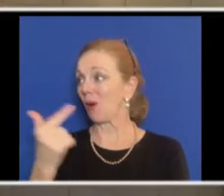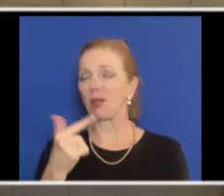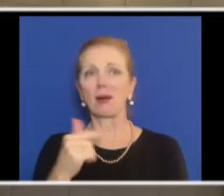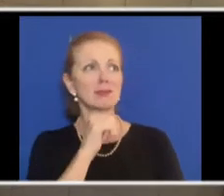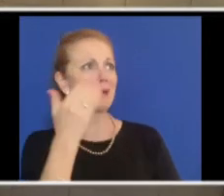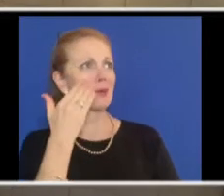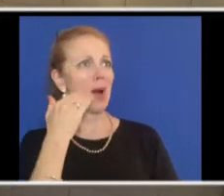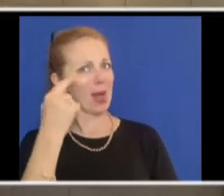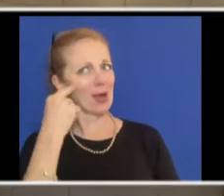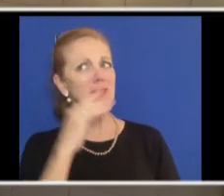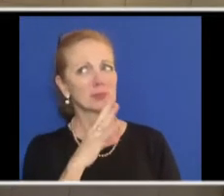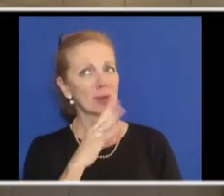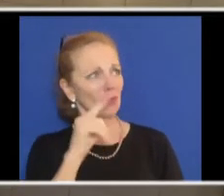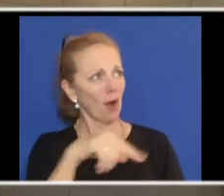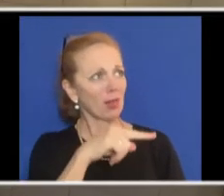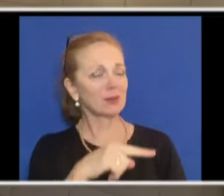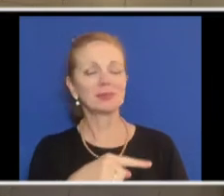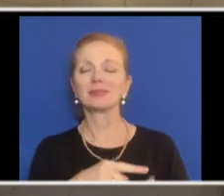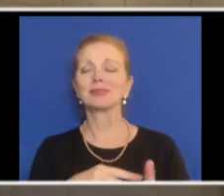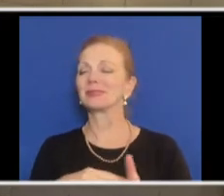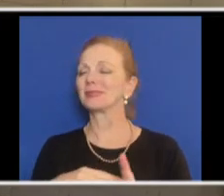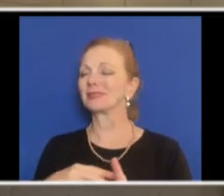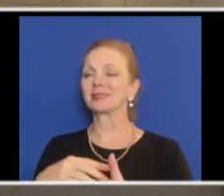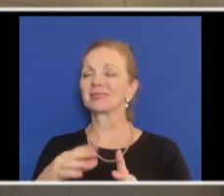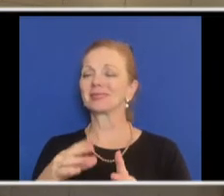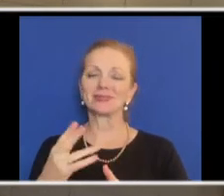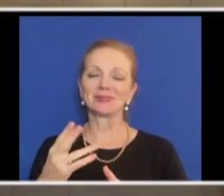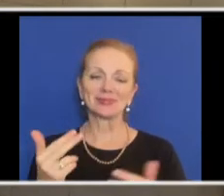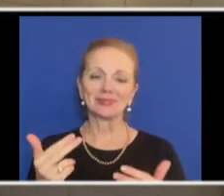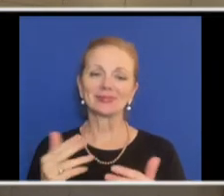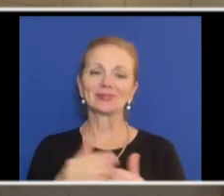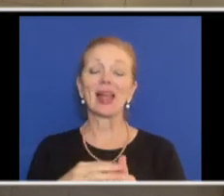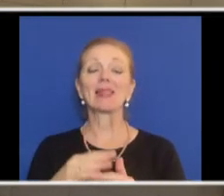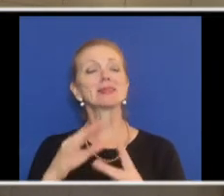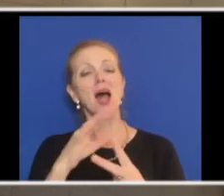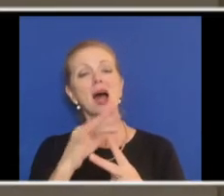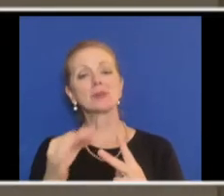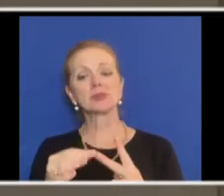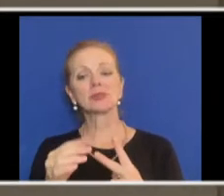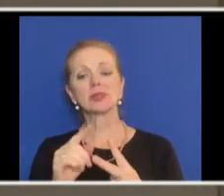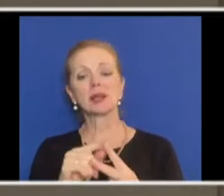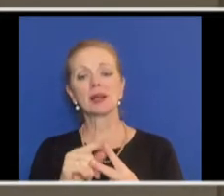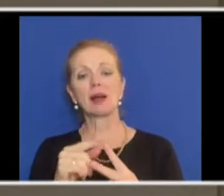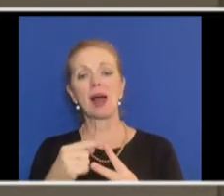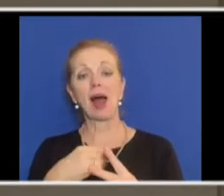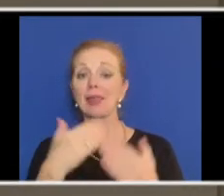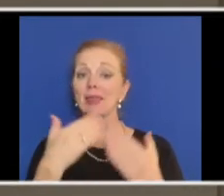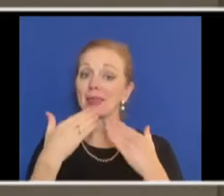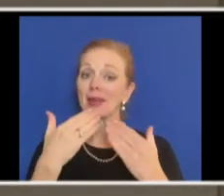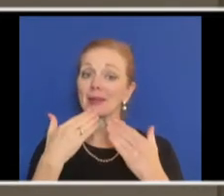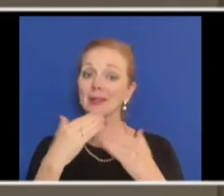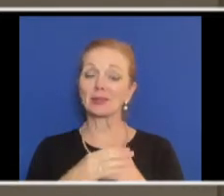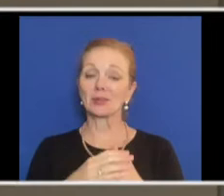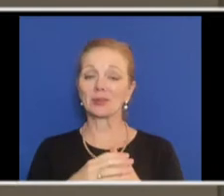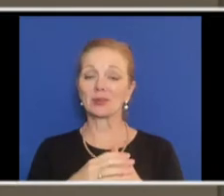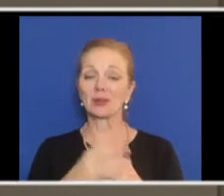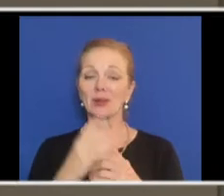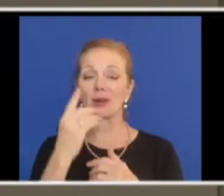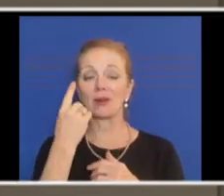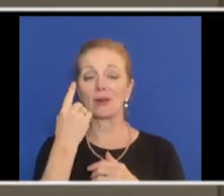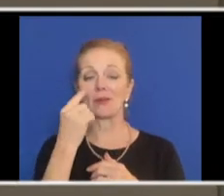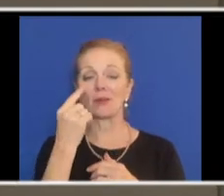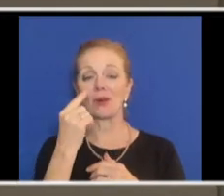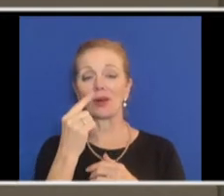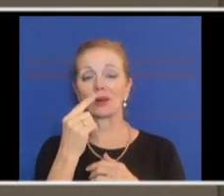let her go please so you know I mean that's certainly an option but um I thank you I thank you for uh